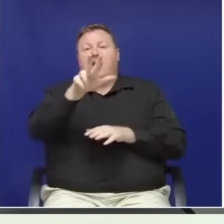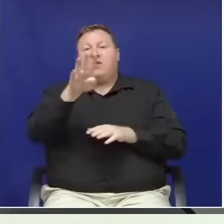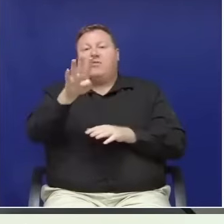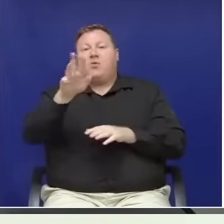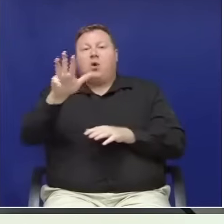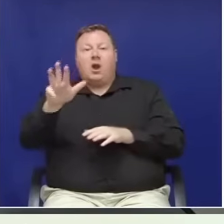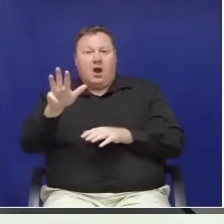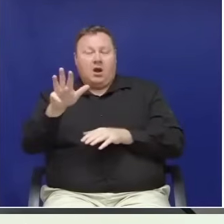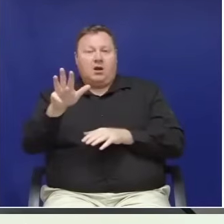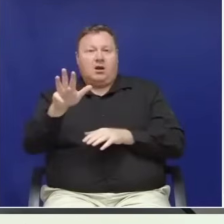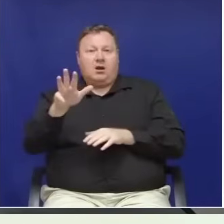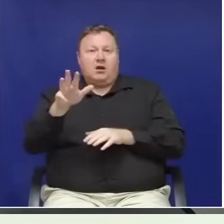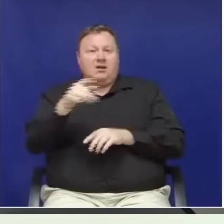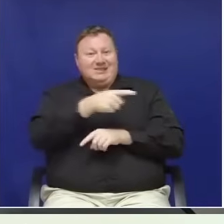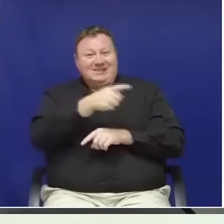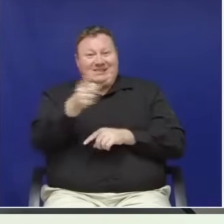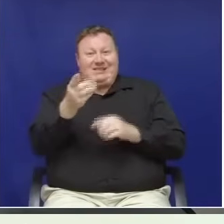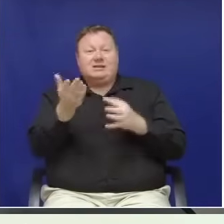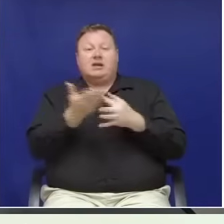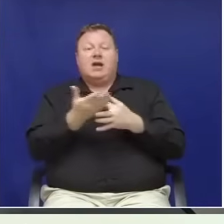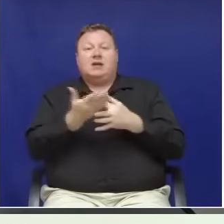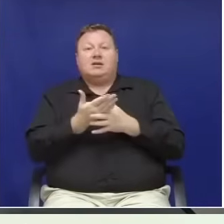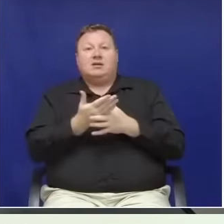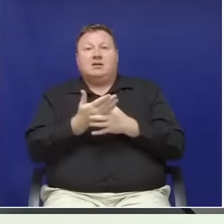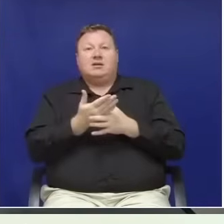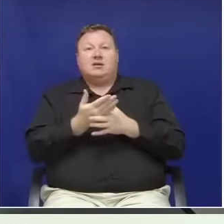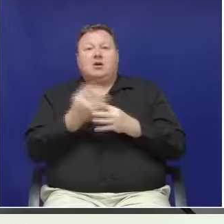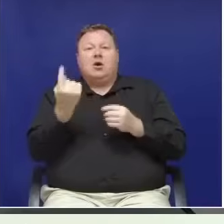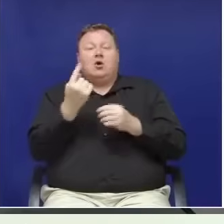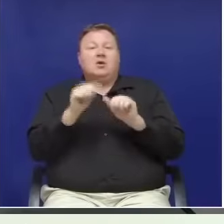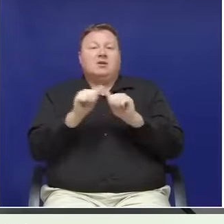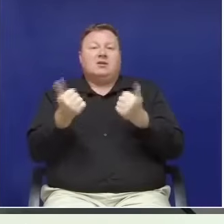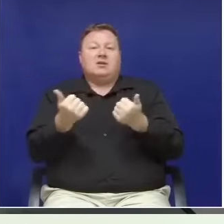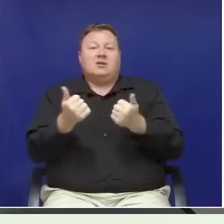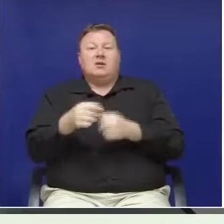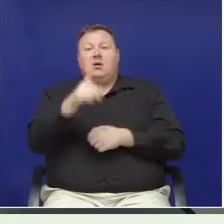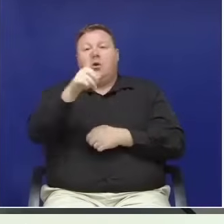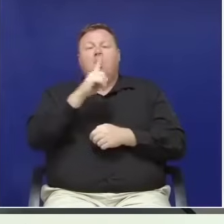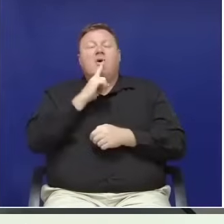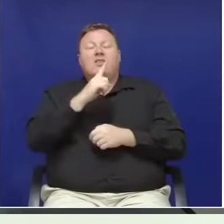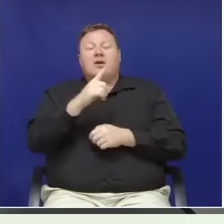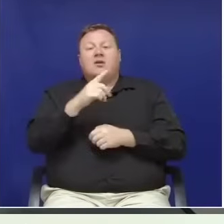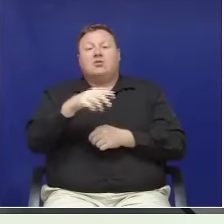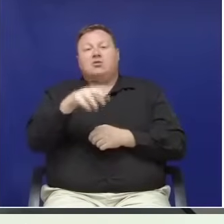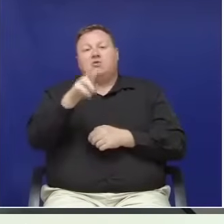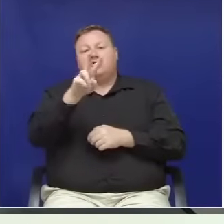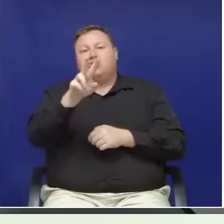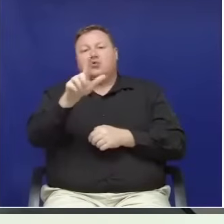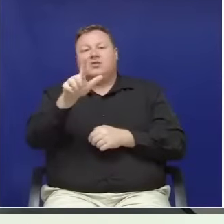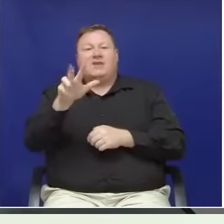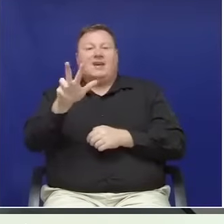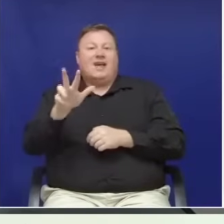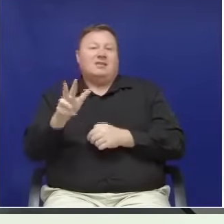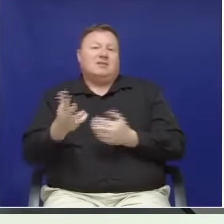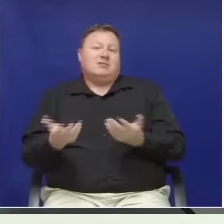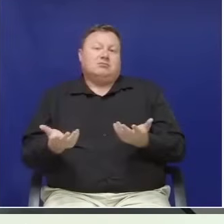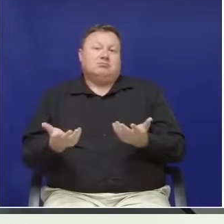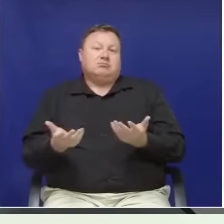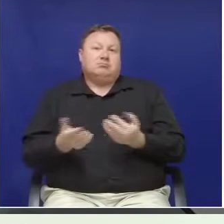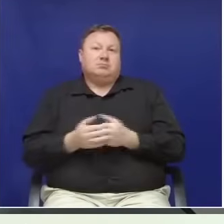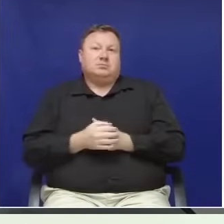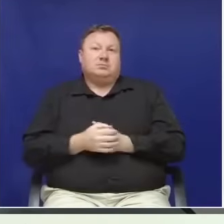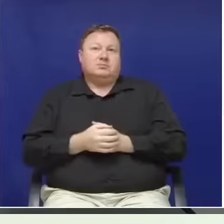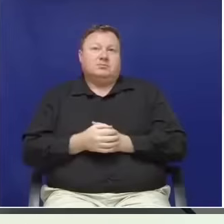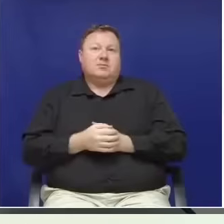8,849 of these cases, but we were only successful for 1,278. That means